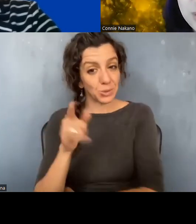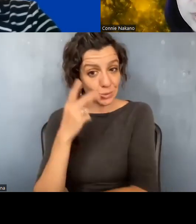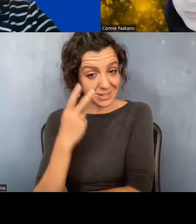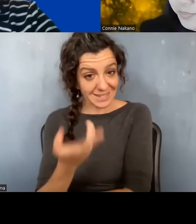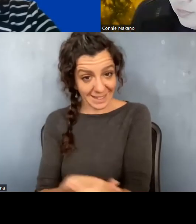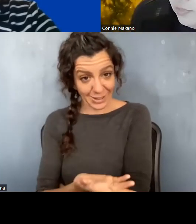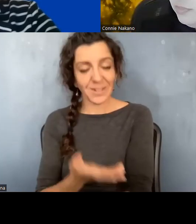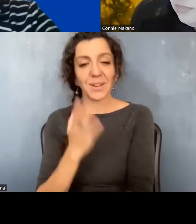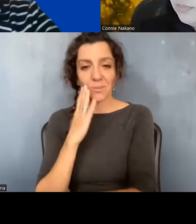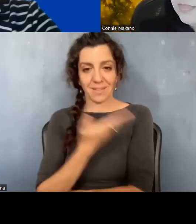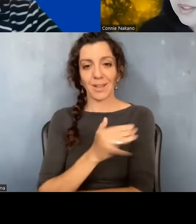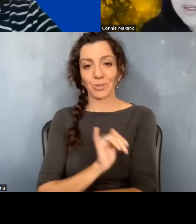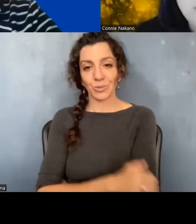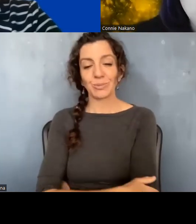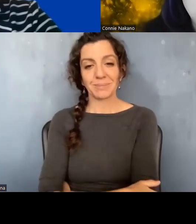be available.